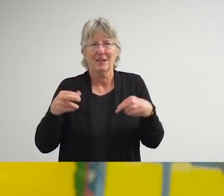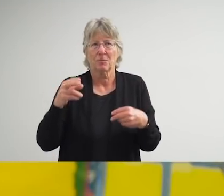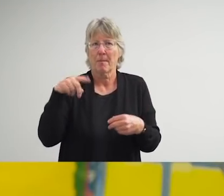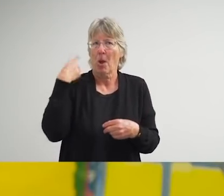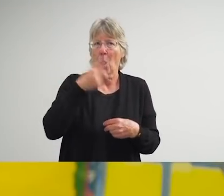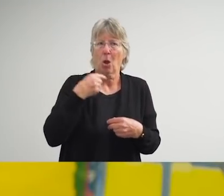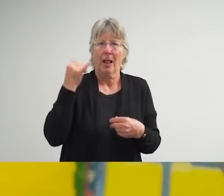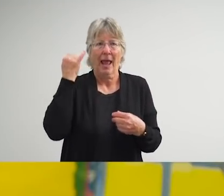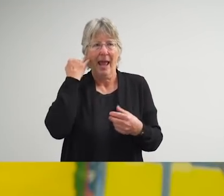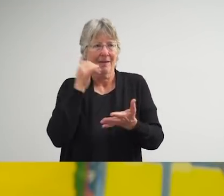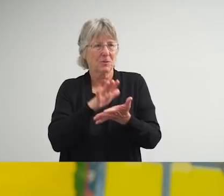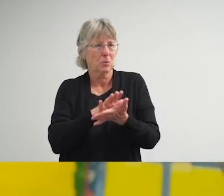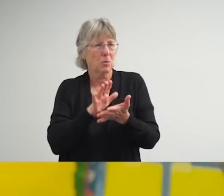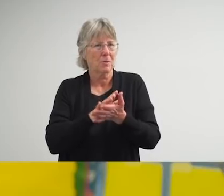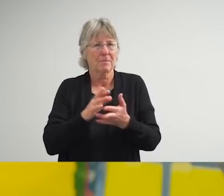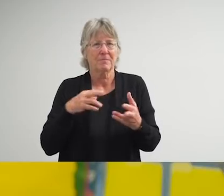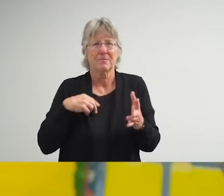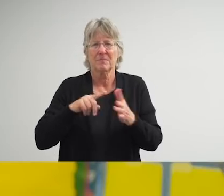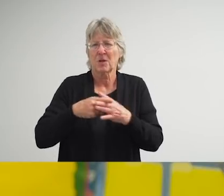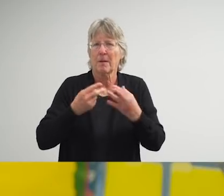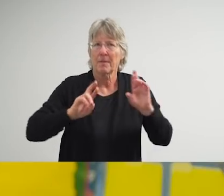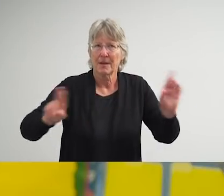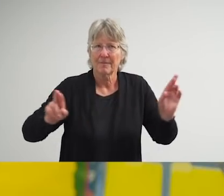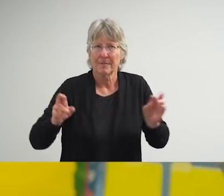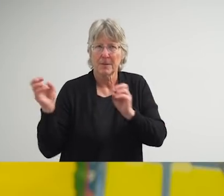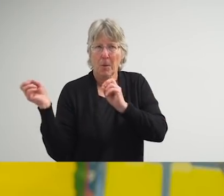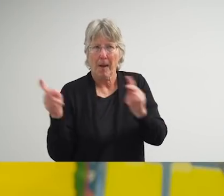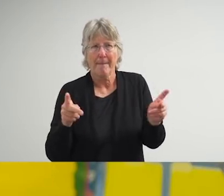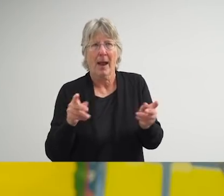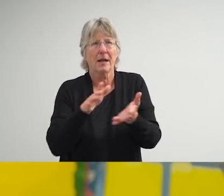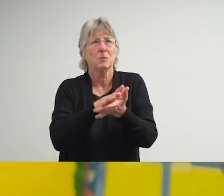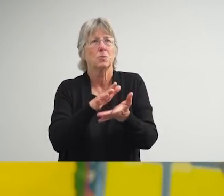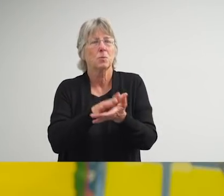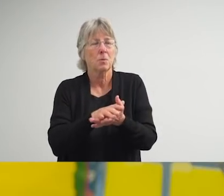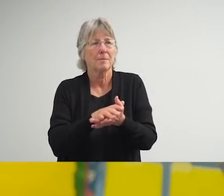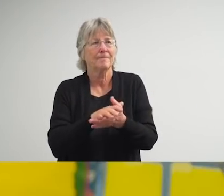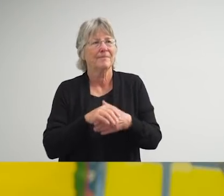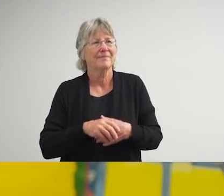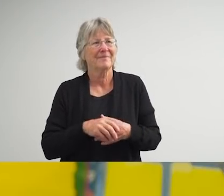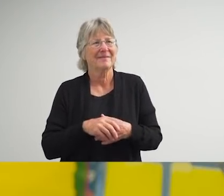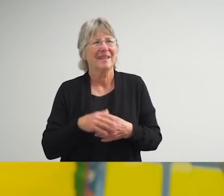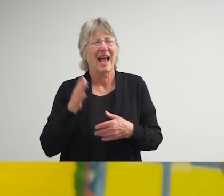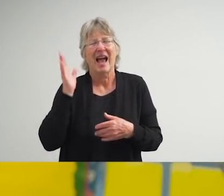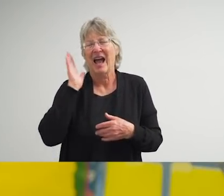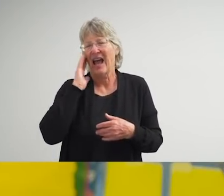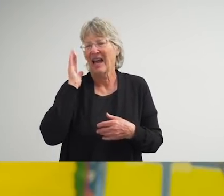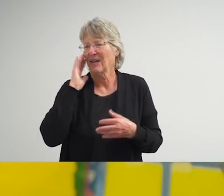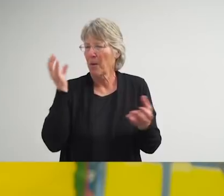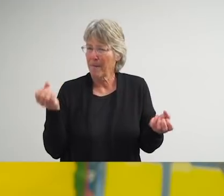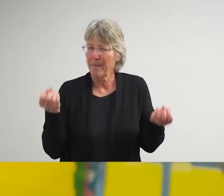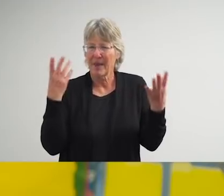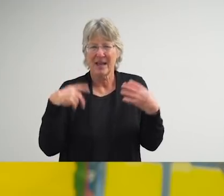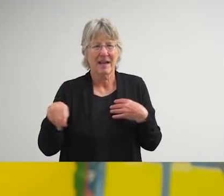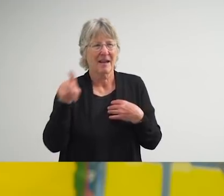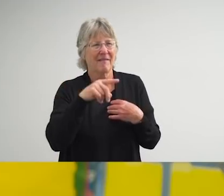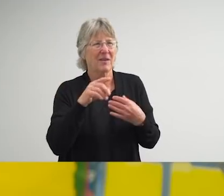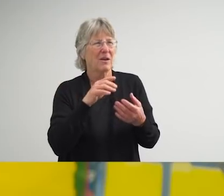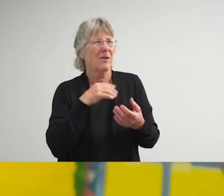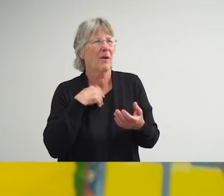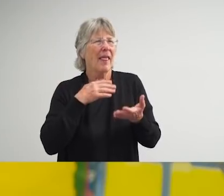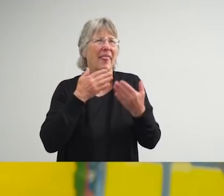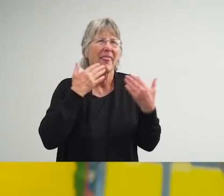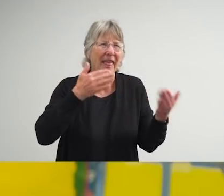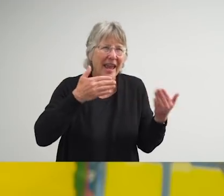like as schools continue to prepare for students to return. In the meantime, I thank so many of you in our school communities